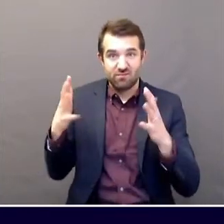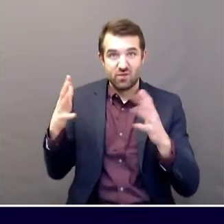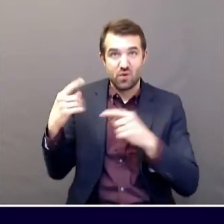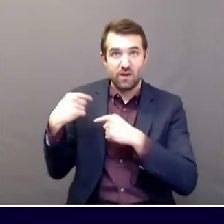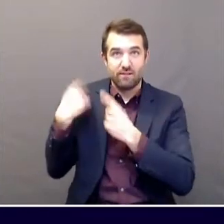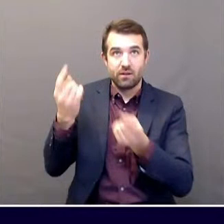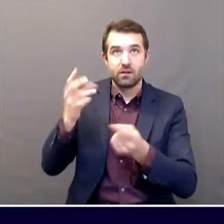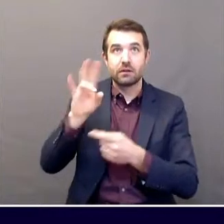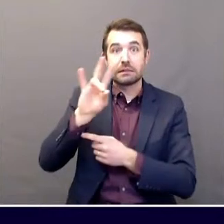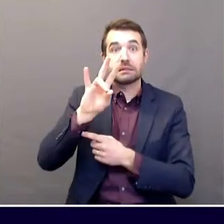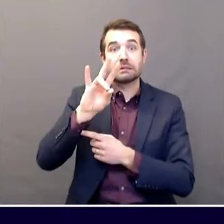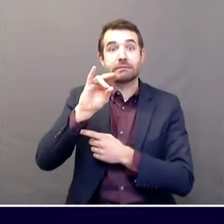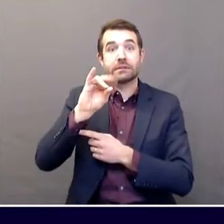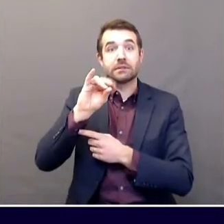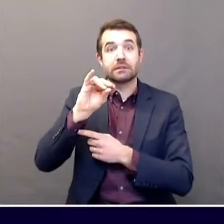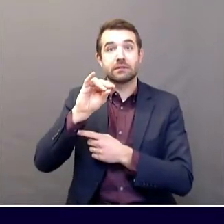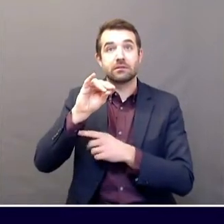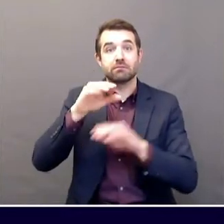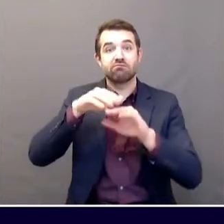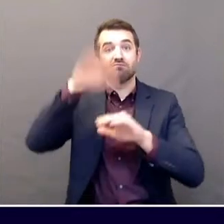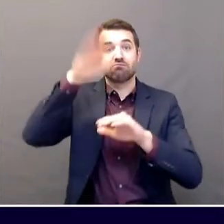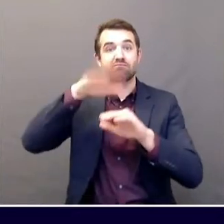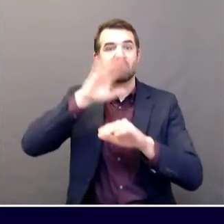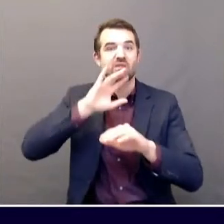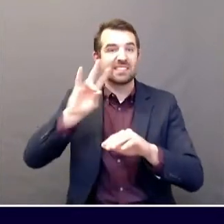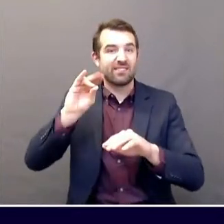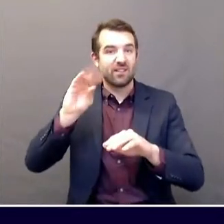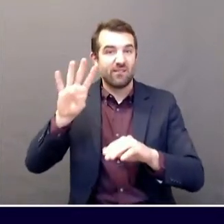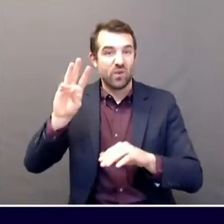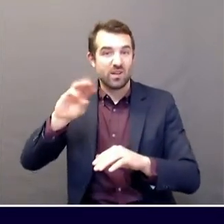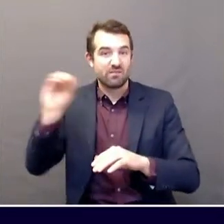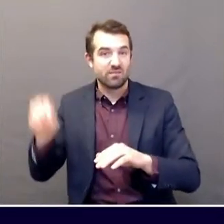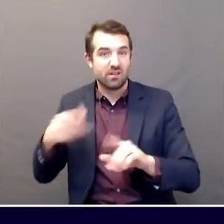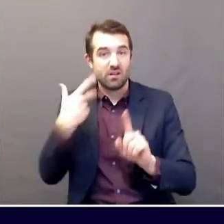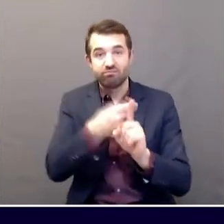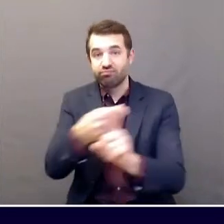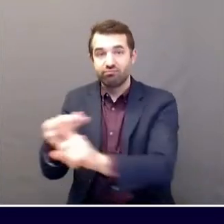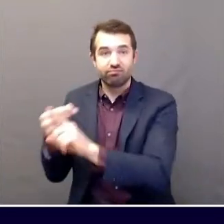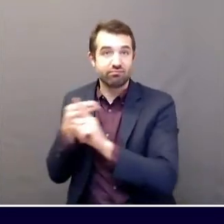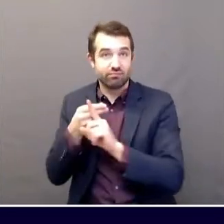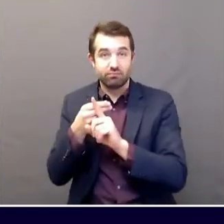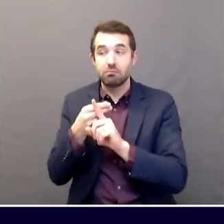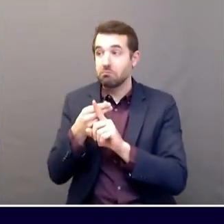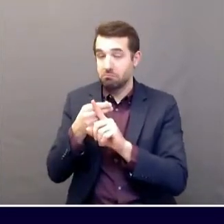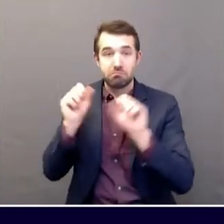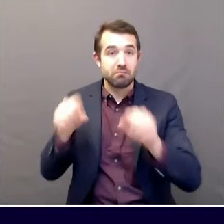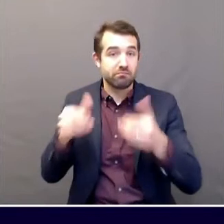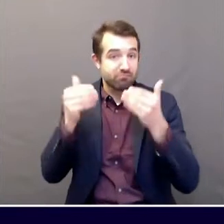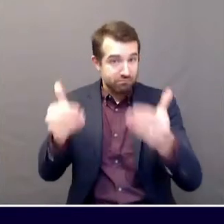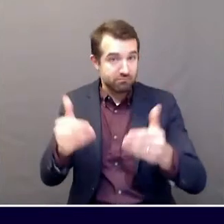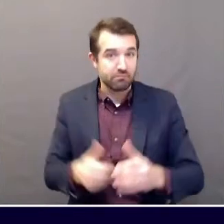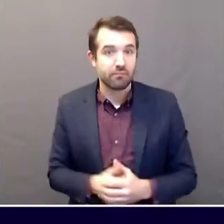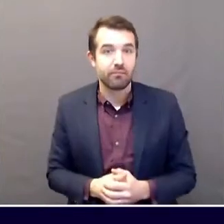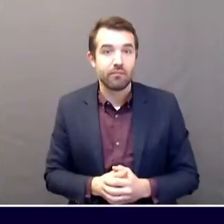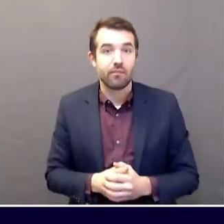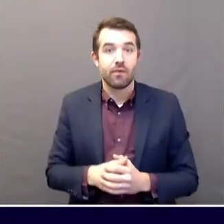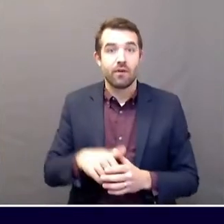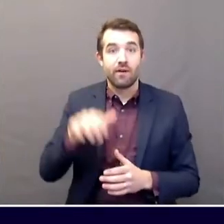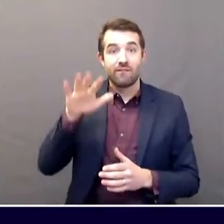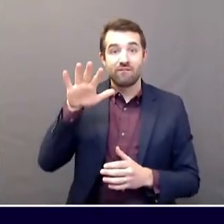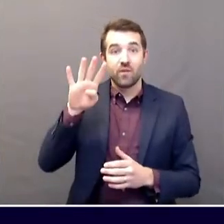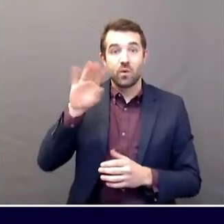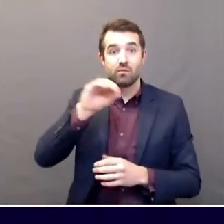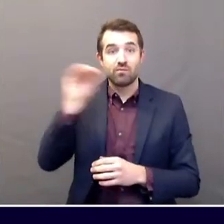70 over the next 3 weeks. Again, we welcome the increase in doses to be sure, and we look forward to